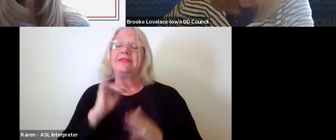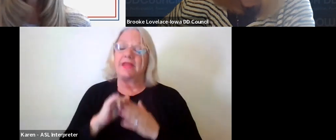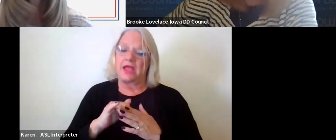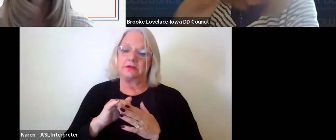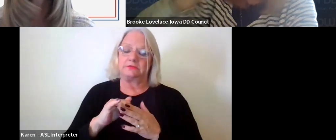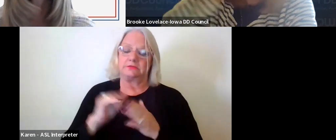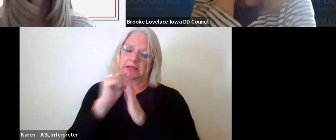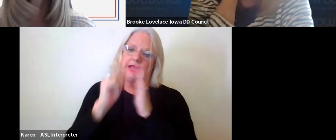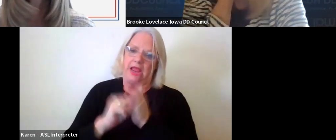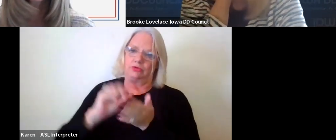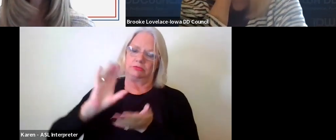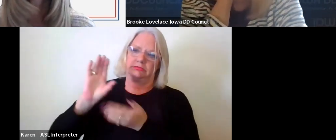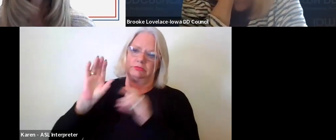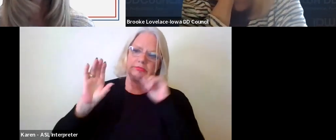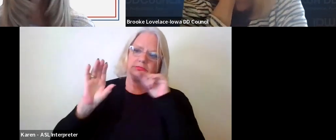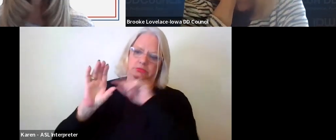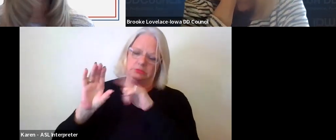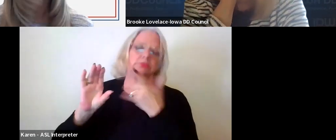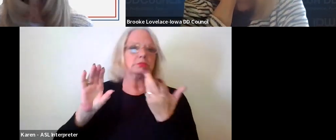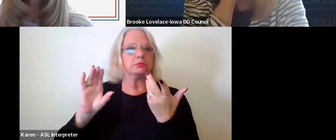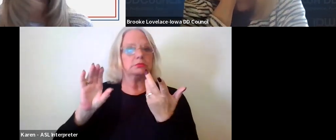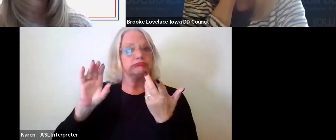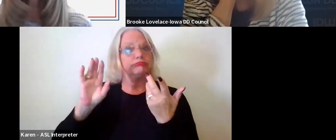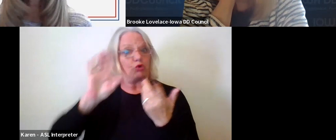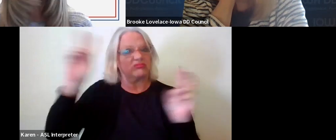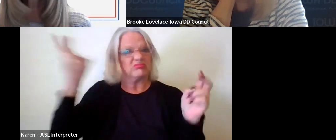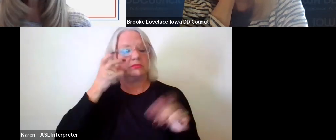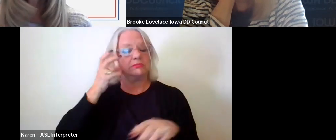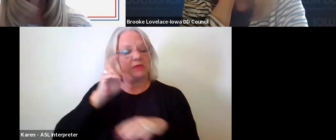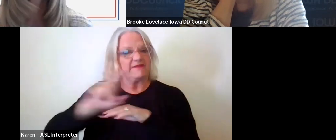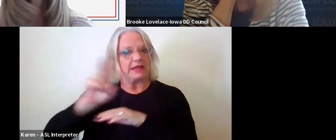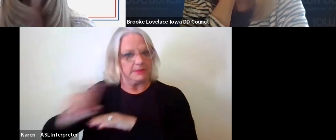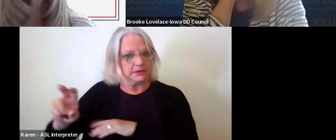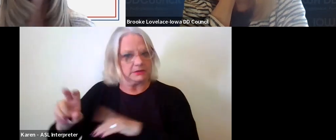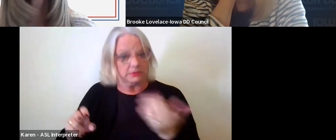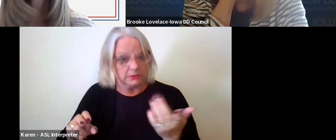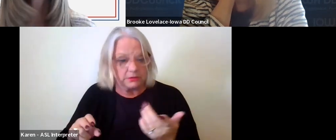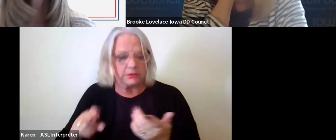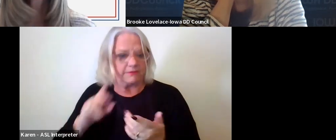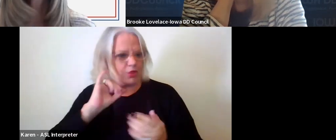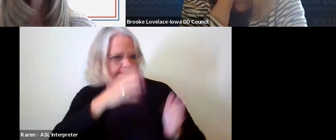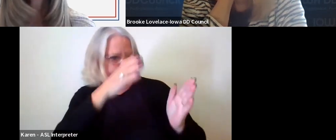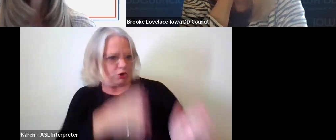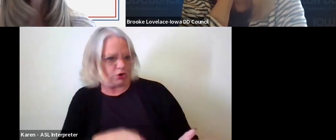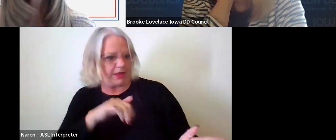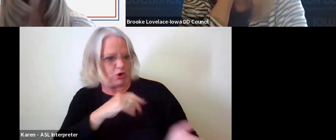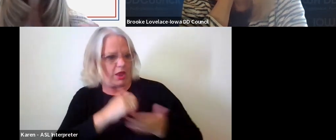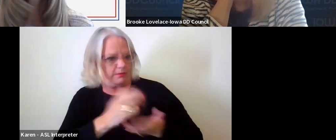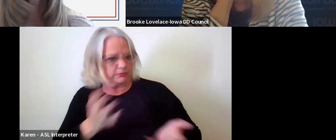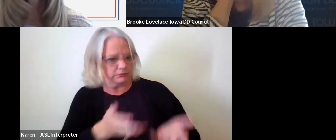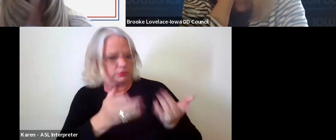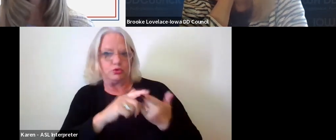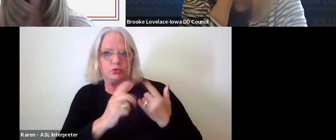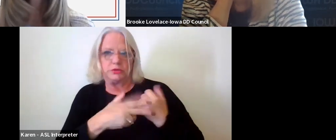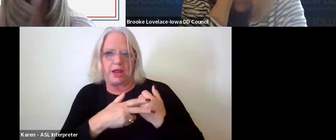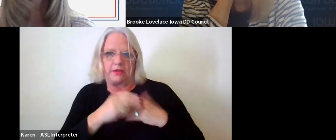checking account. We'll talk a little bit about that, but this is your money or the money that belongs to the individual you're helping save. So what